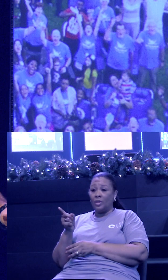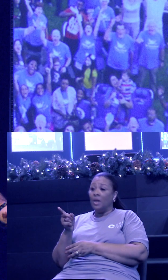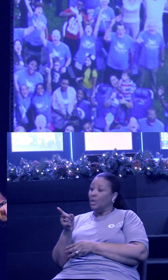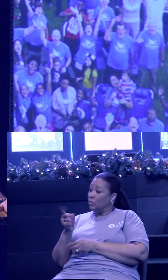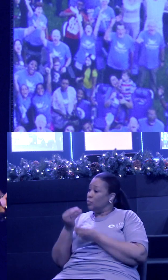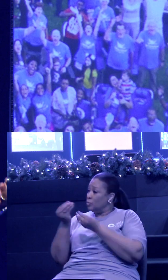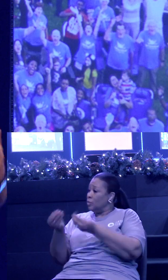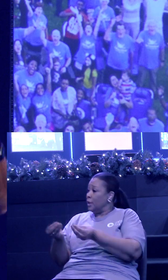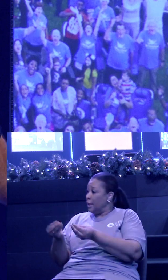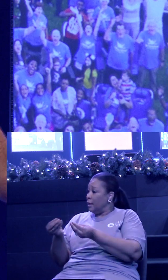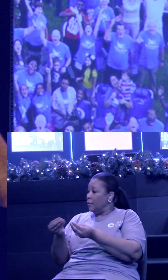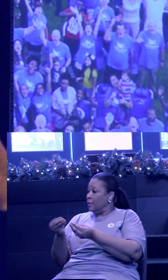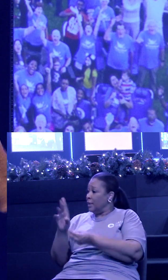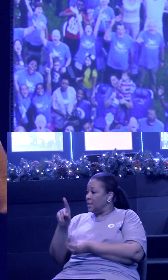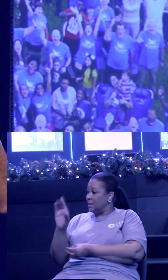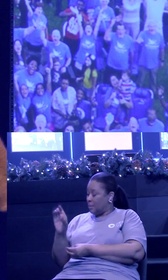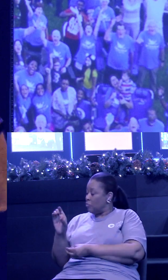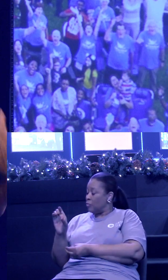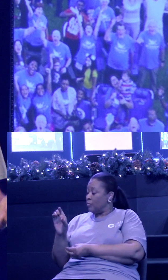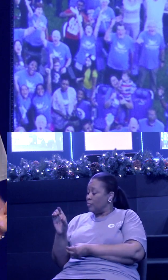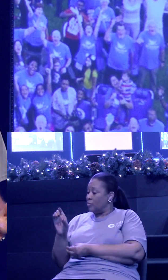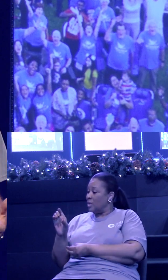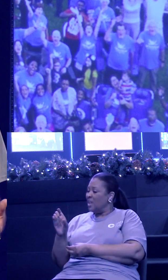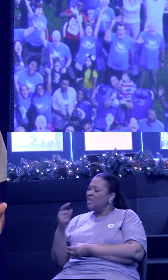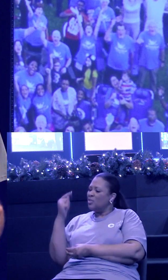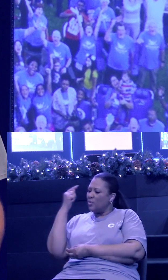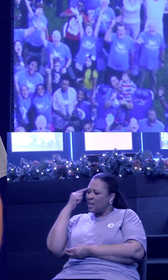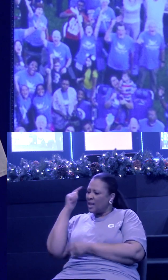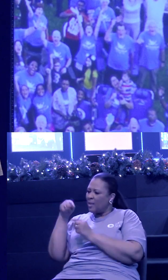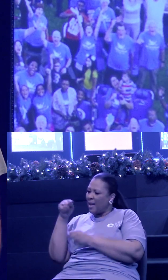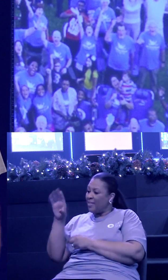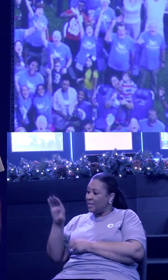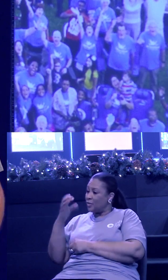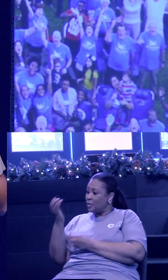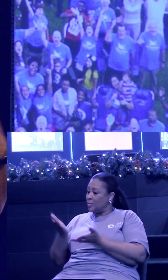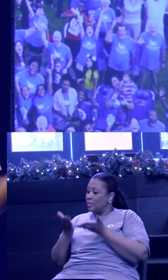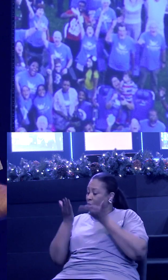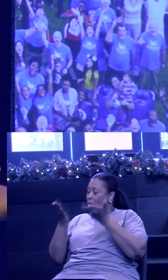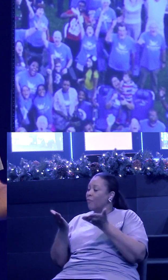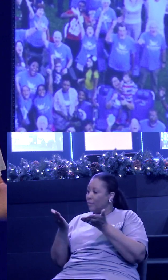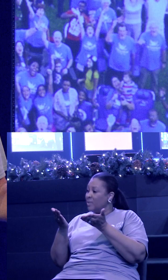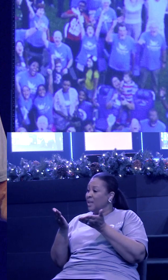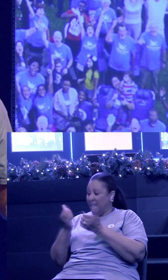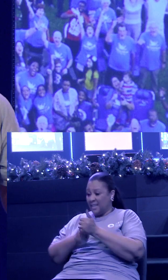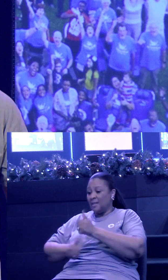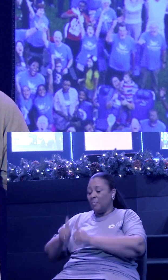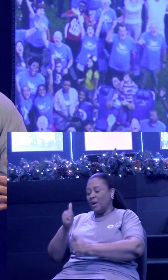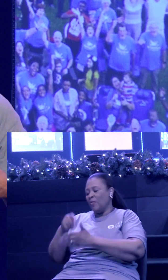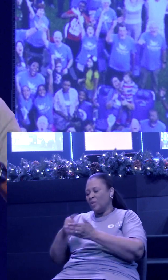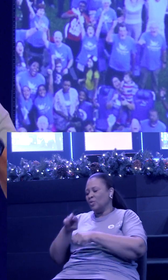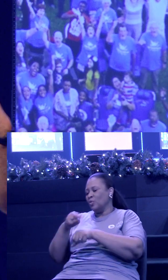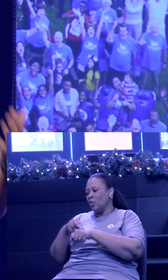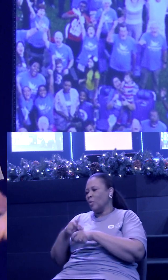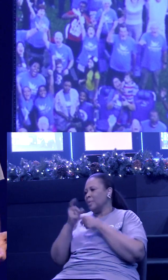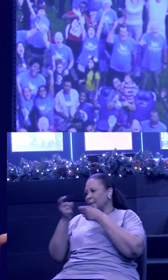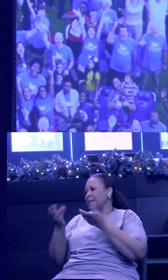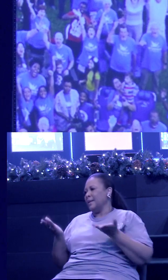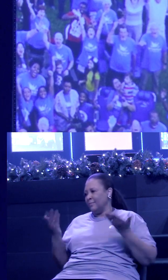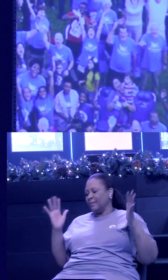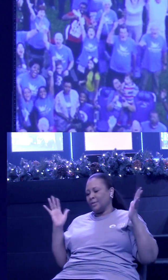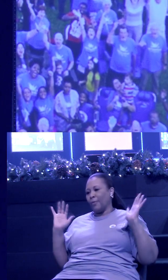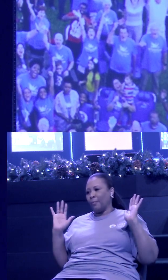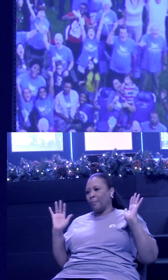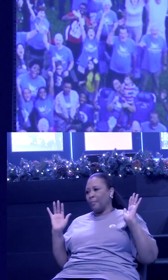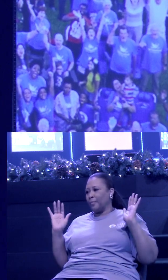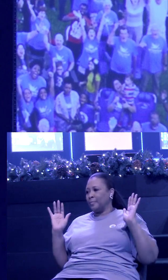generous this December and to consider this Christmas offering. It's an over and above offering, and that just means it's over and above